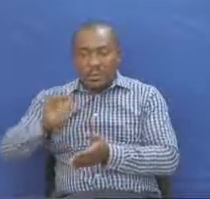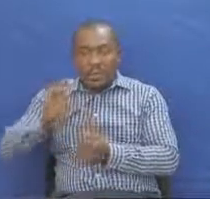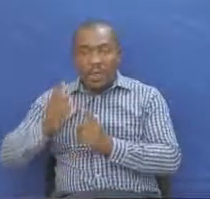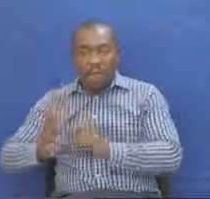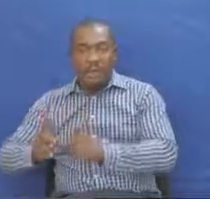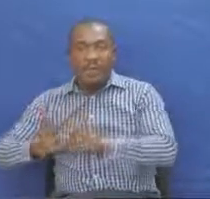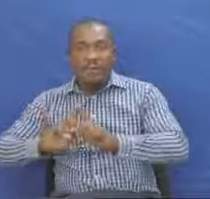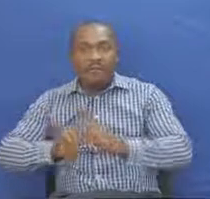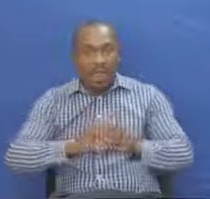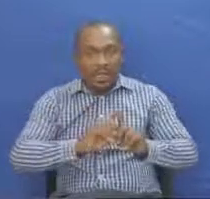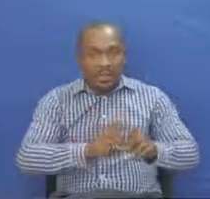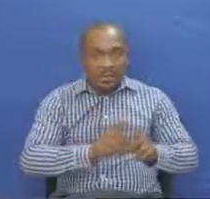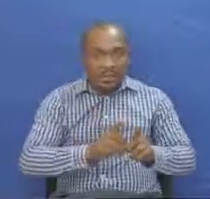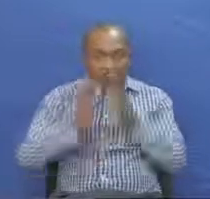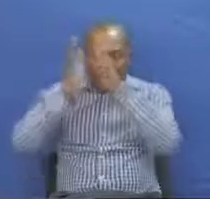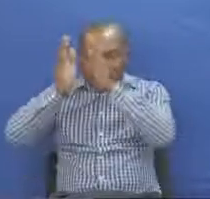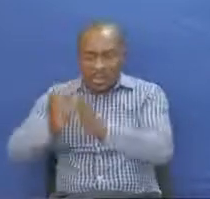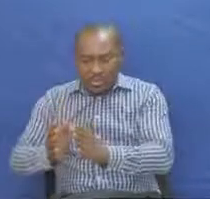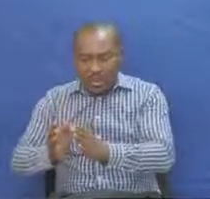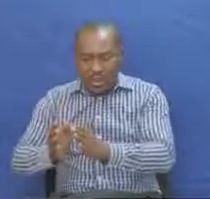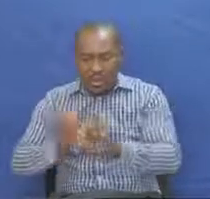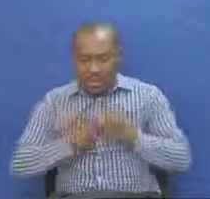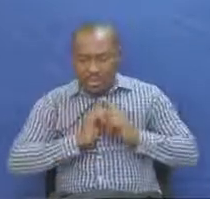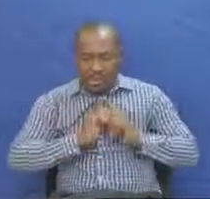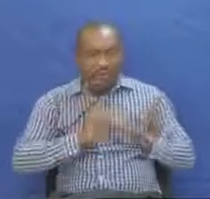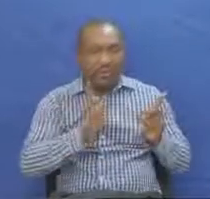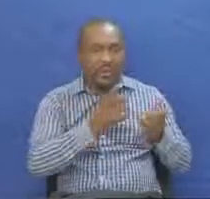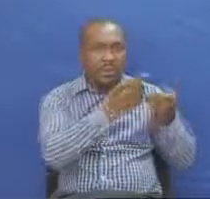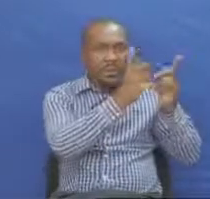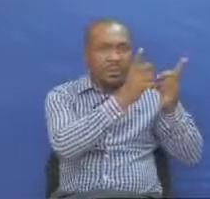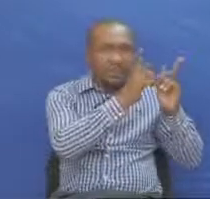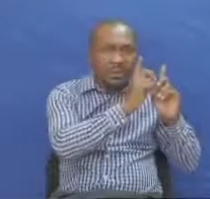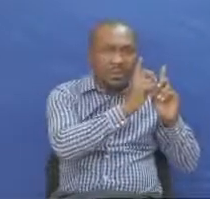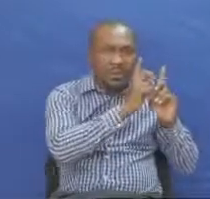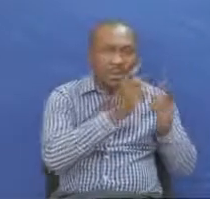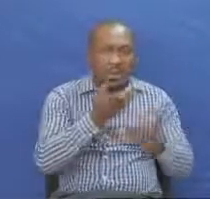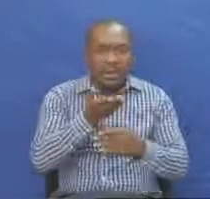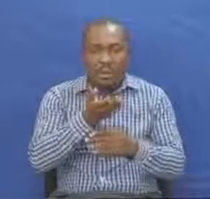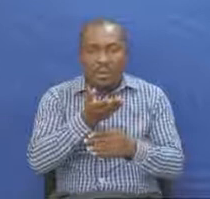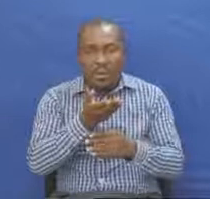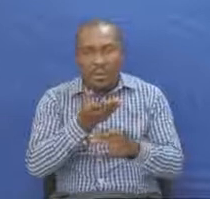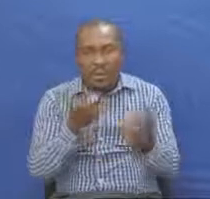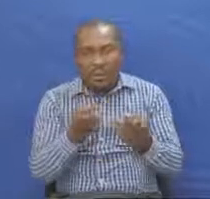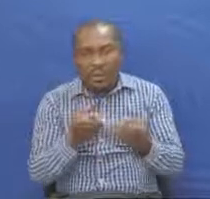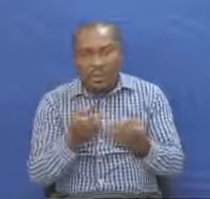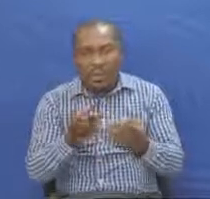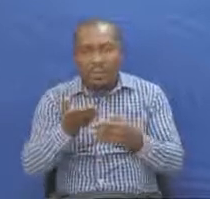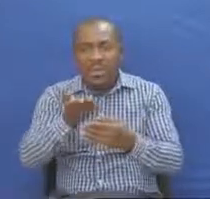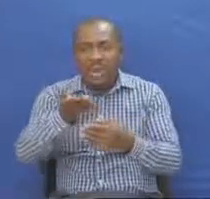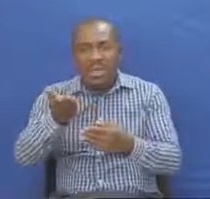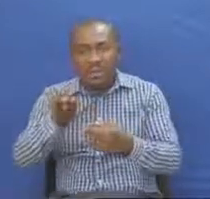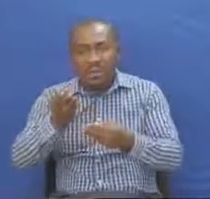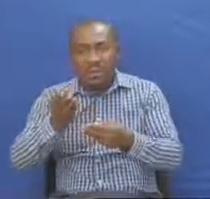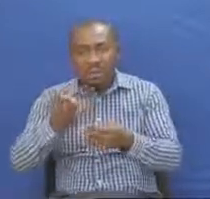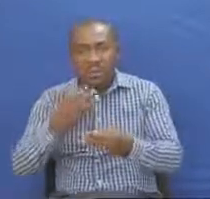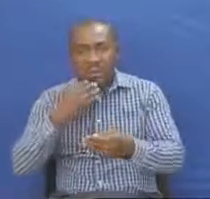way other organisms grow, right? So we have different types of growth in living